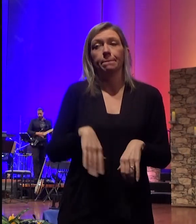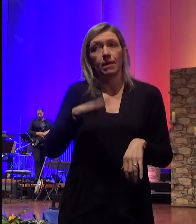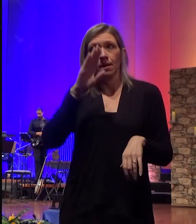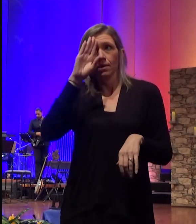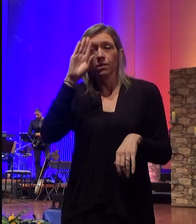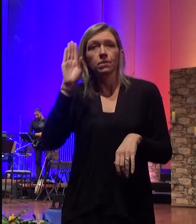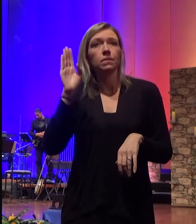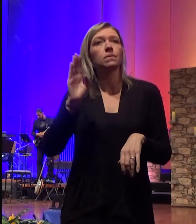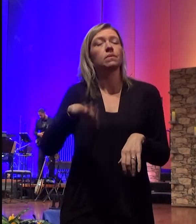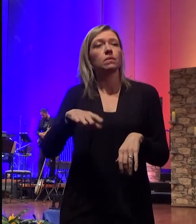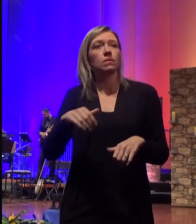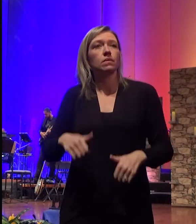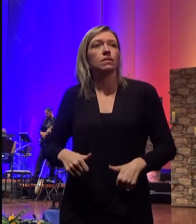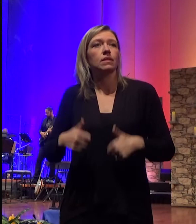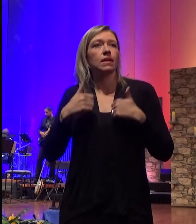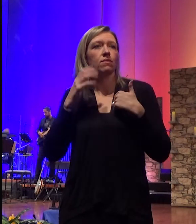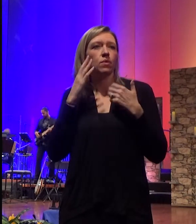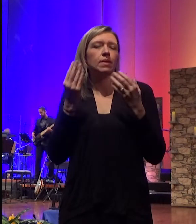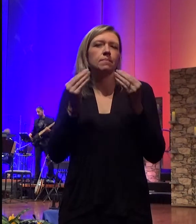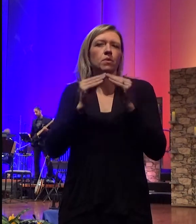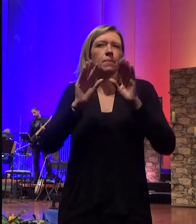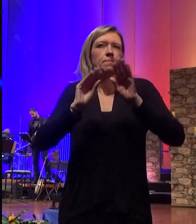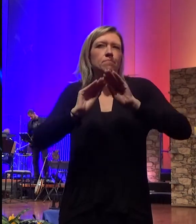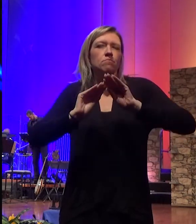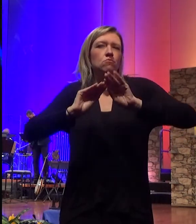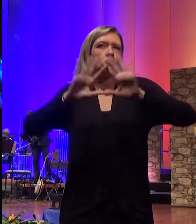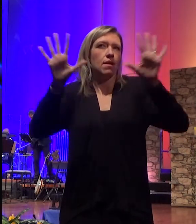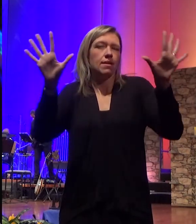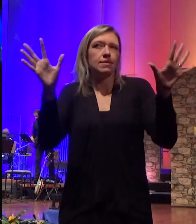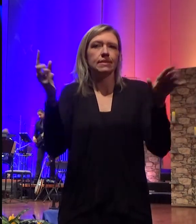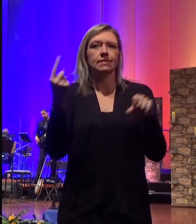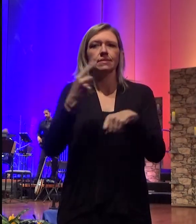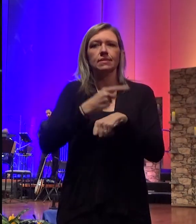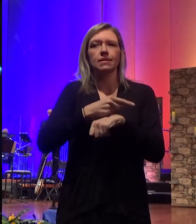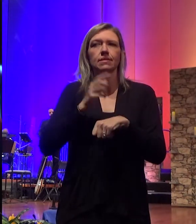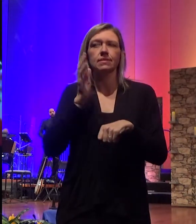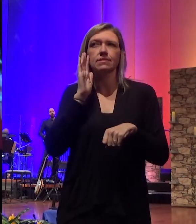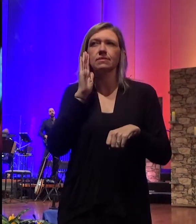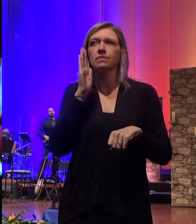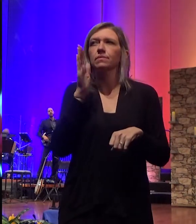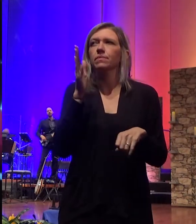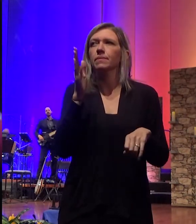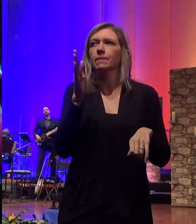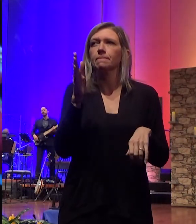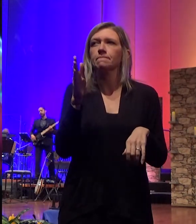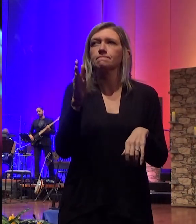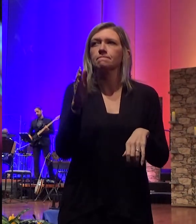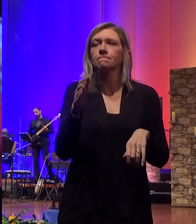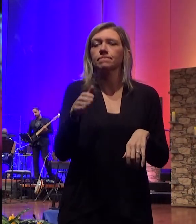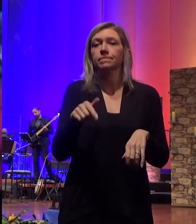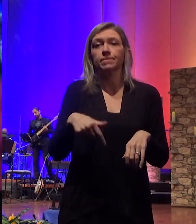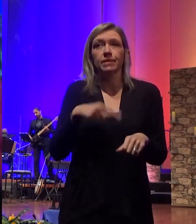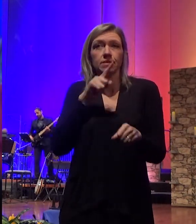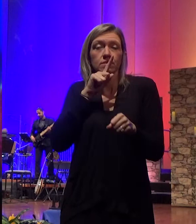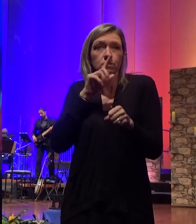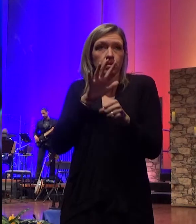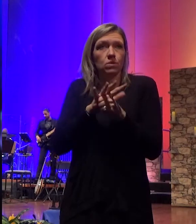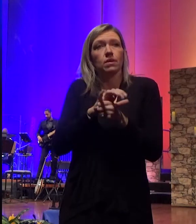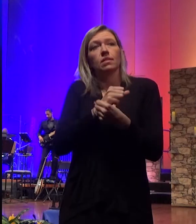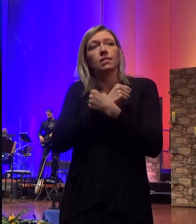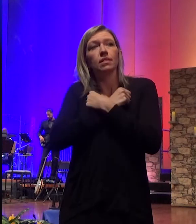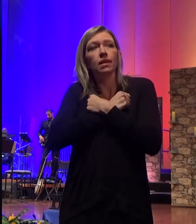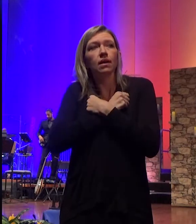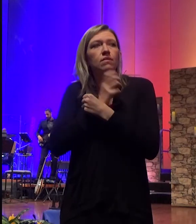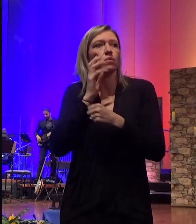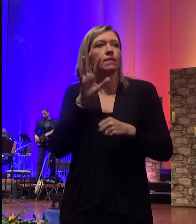I know there's gonna be some brighter days. I swear that love